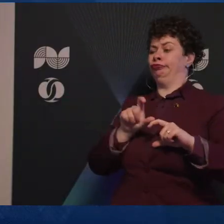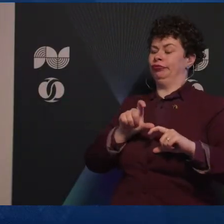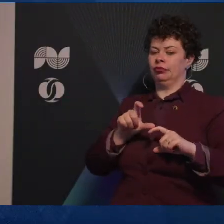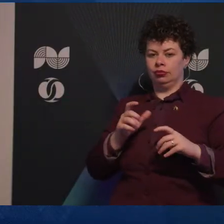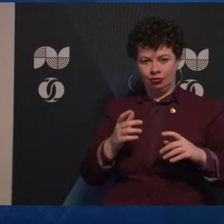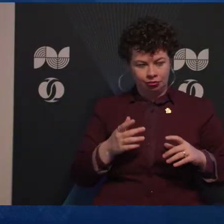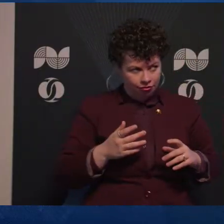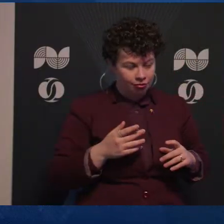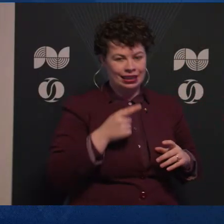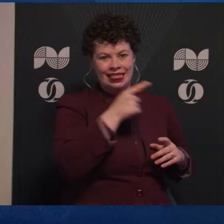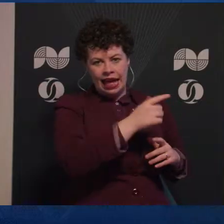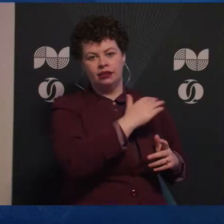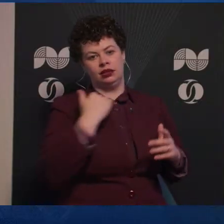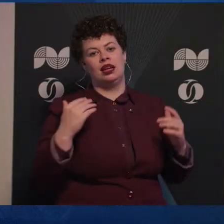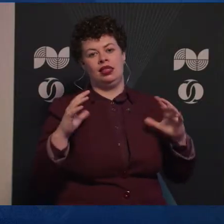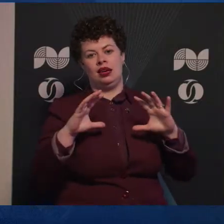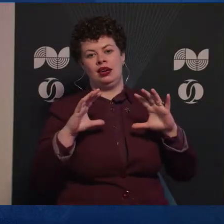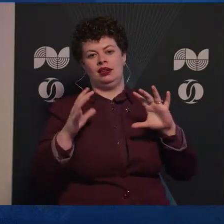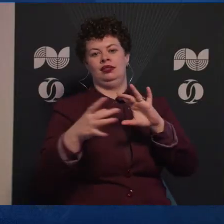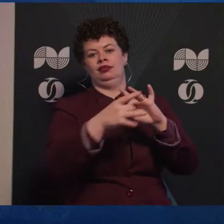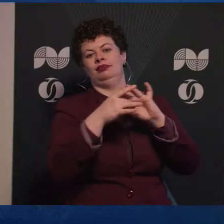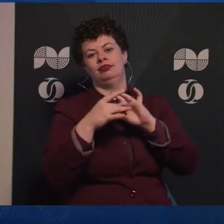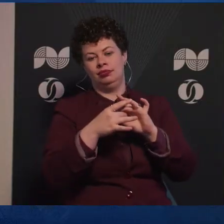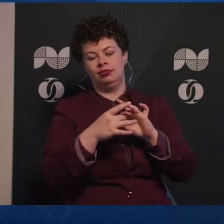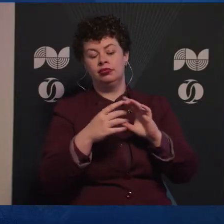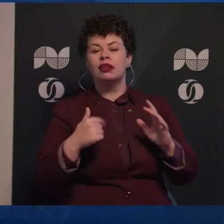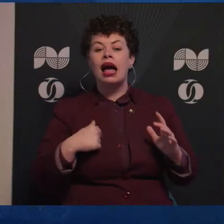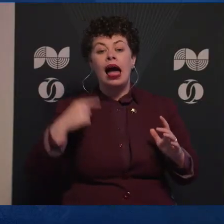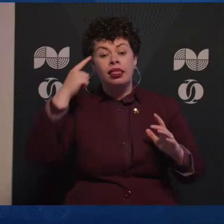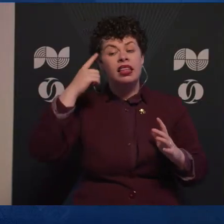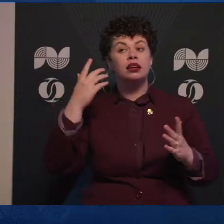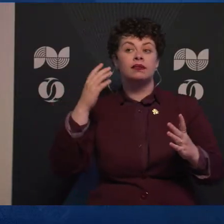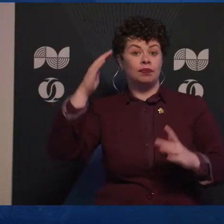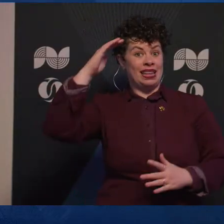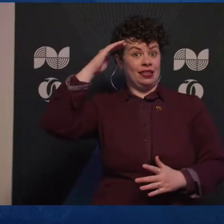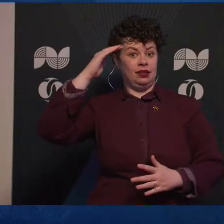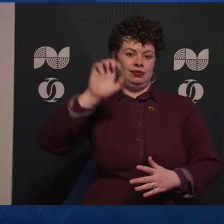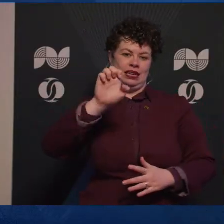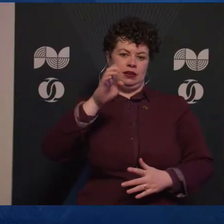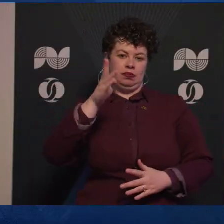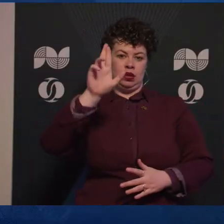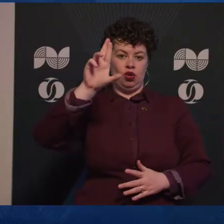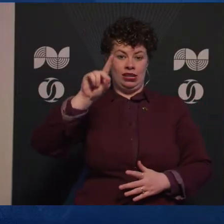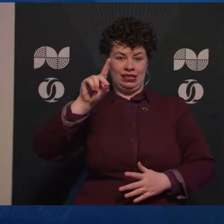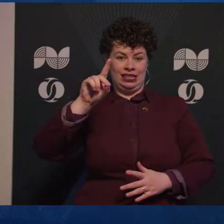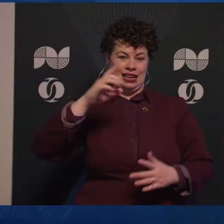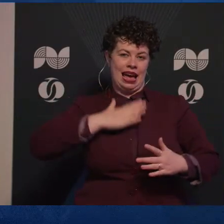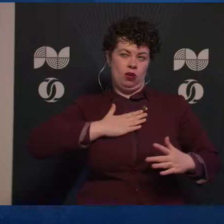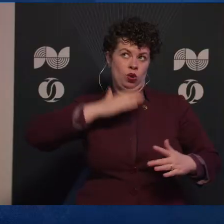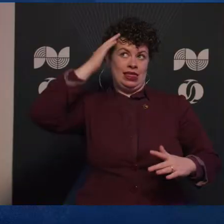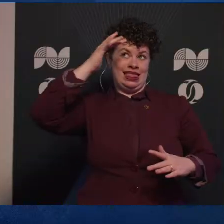question, I mean, the theory of change, okay, of EBRD is that